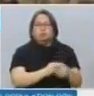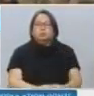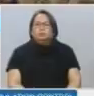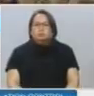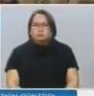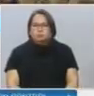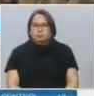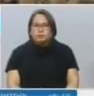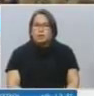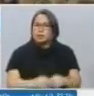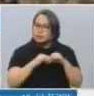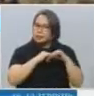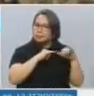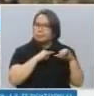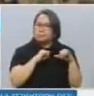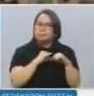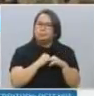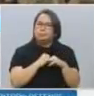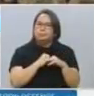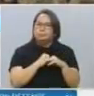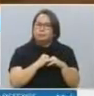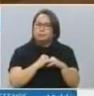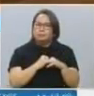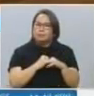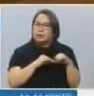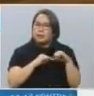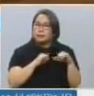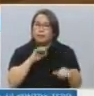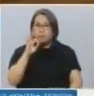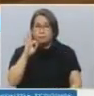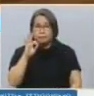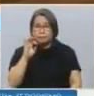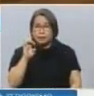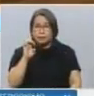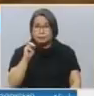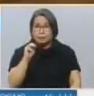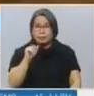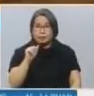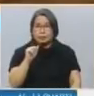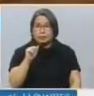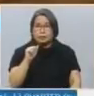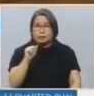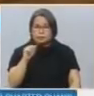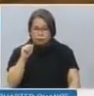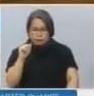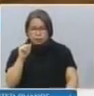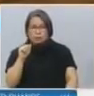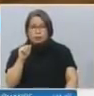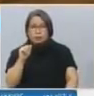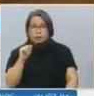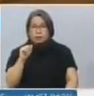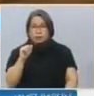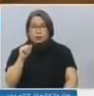just like FEMA, We don't know if it's